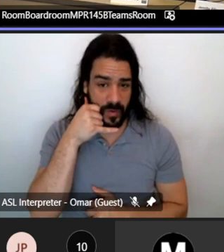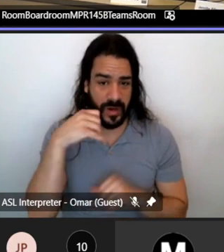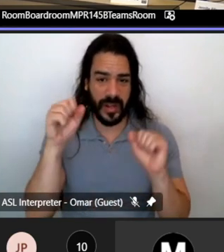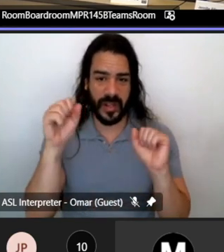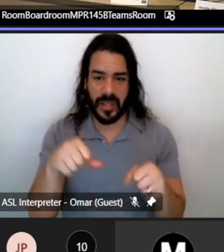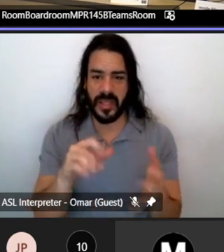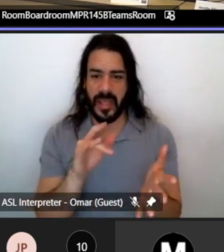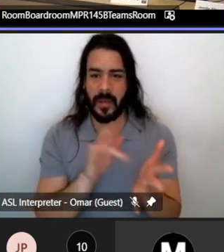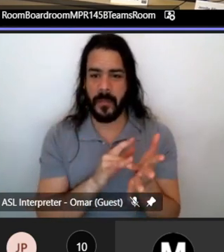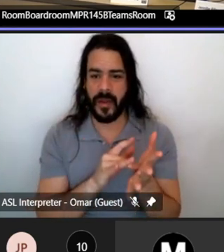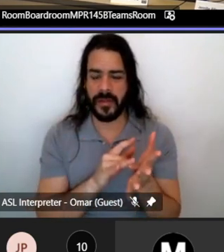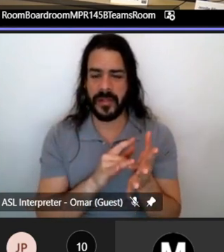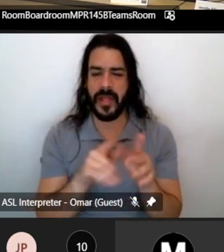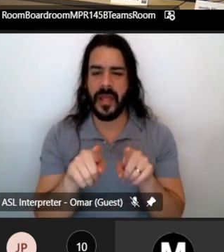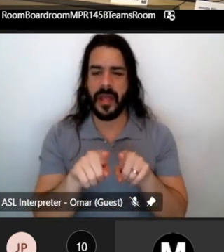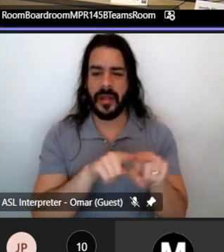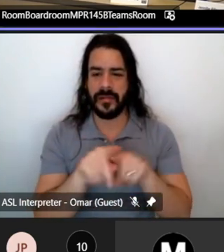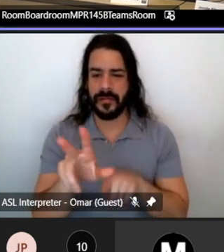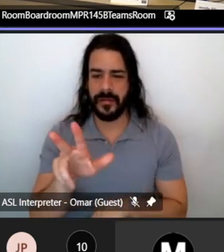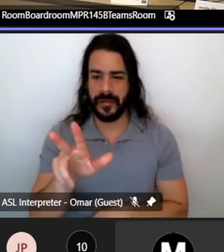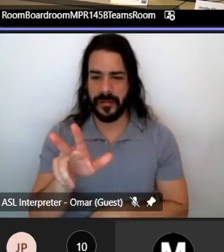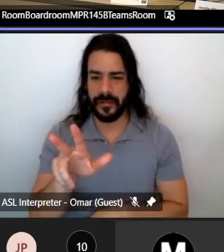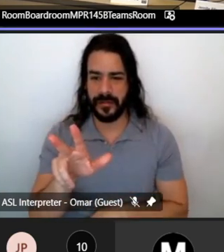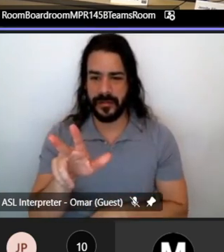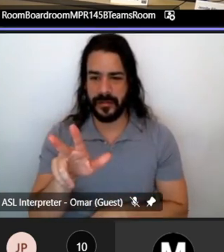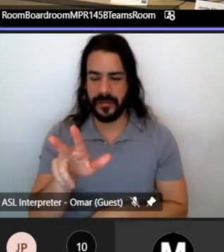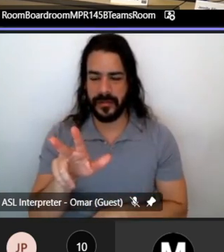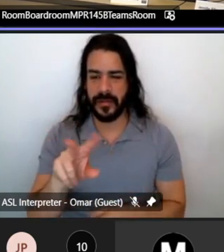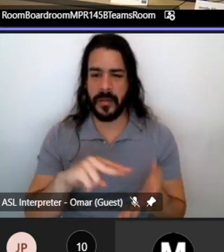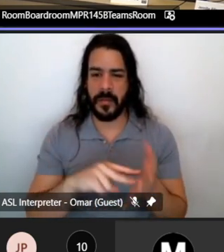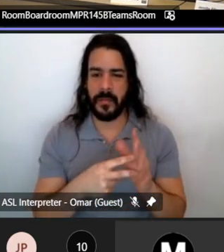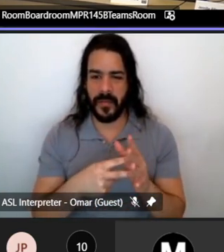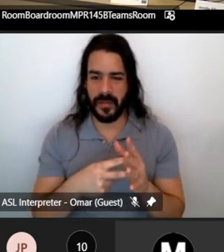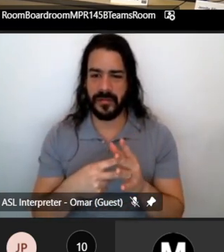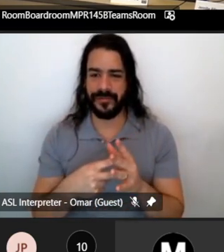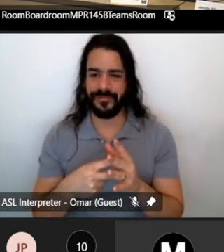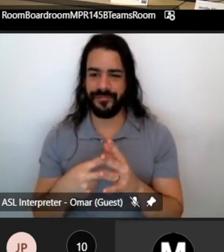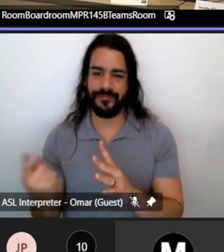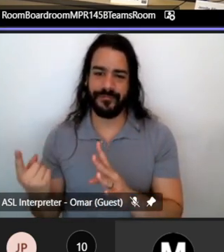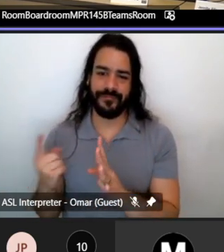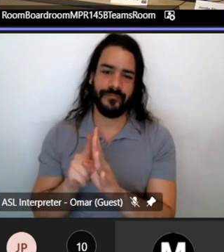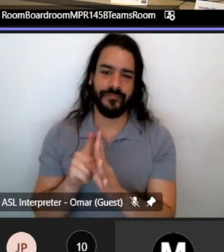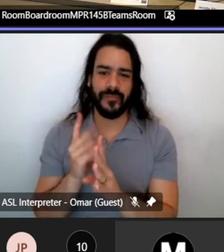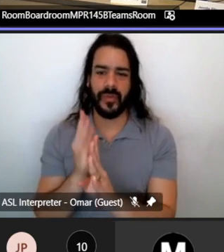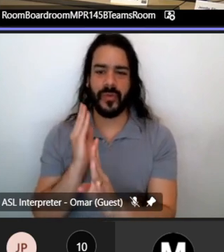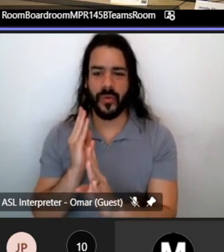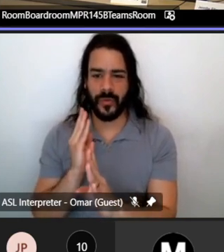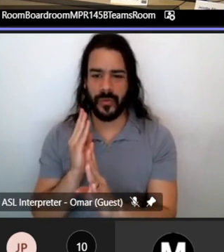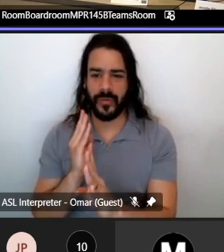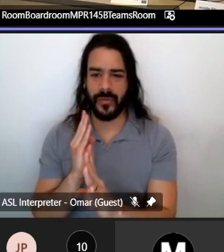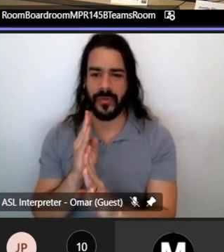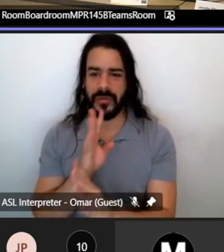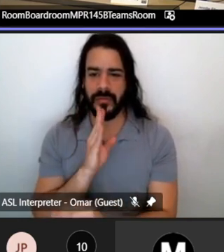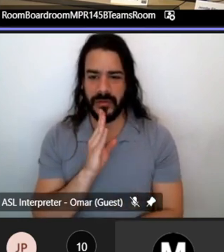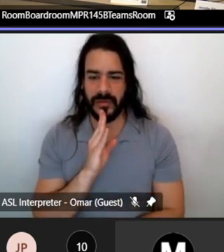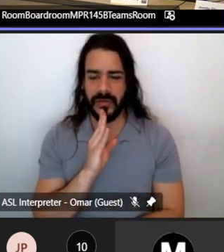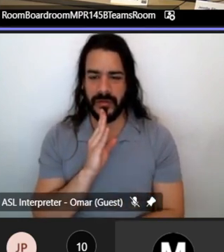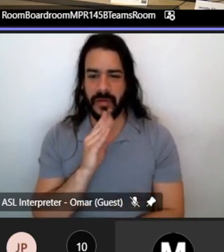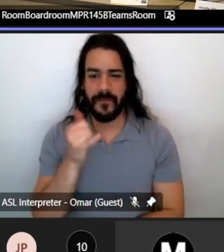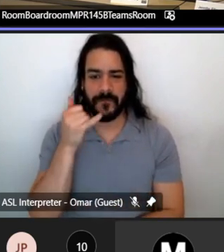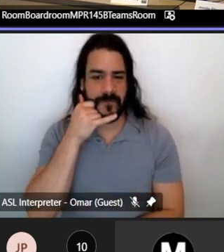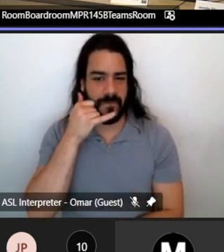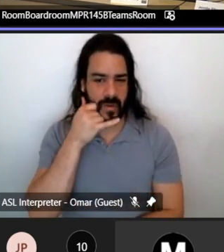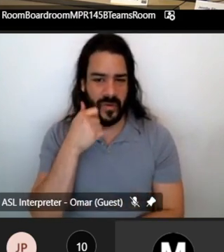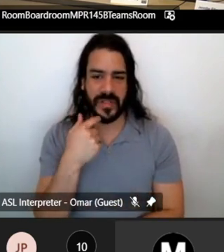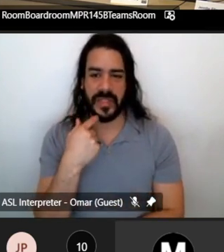on the phone, you can press *3 to be put in the queue to speak.